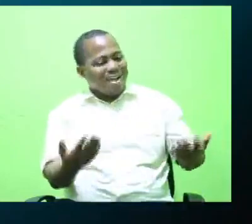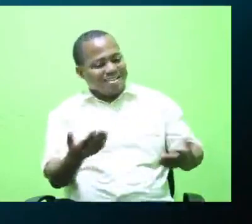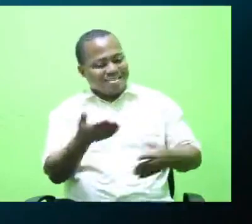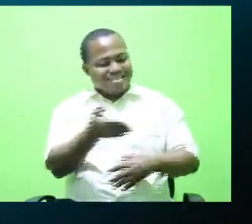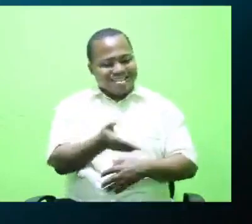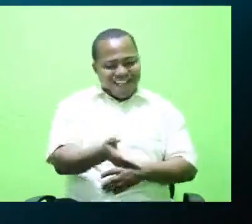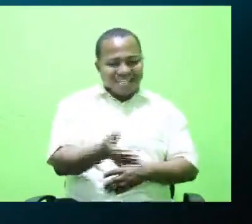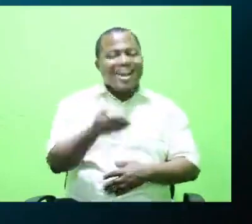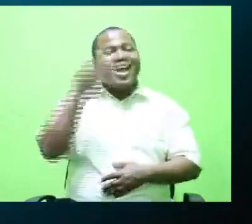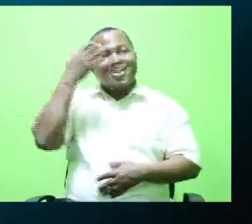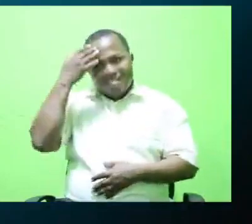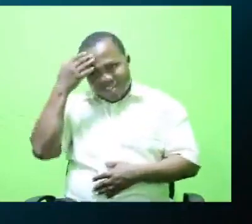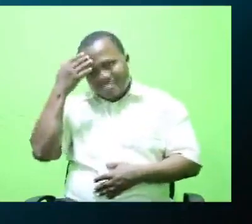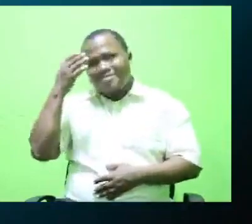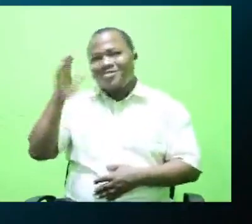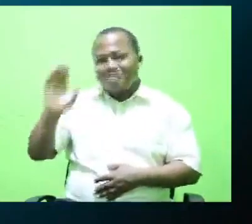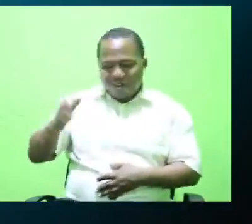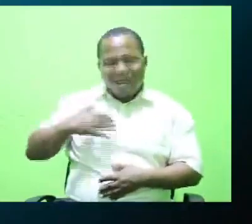What is that?